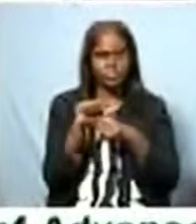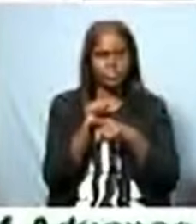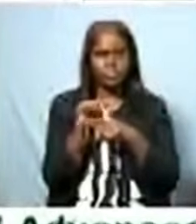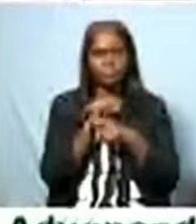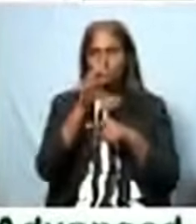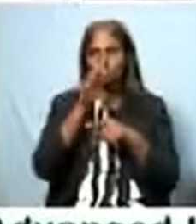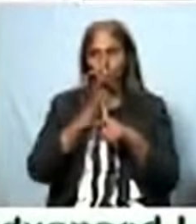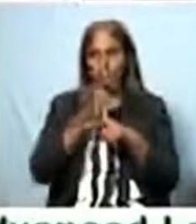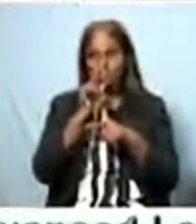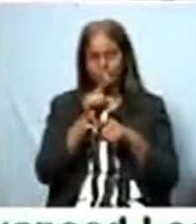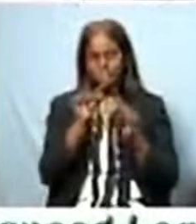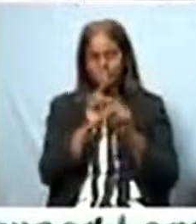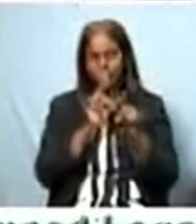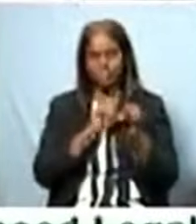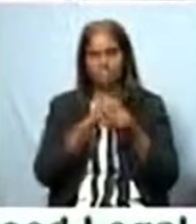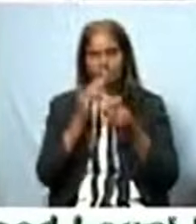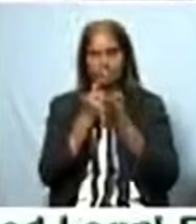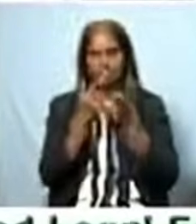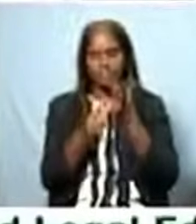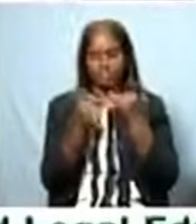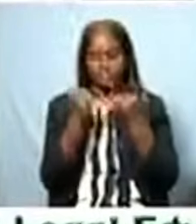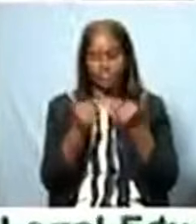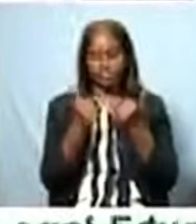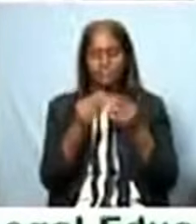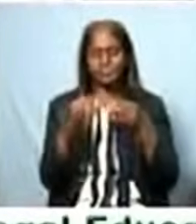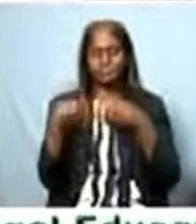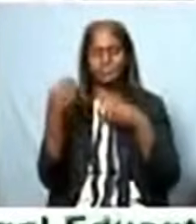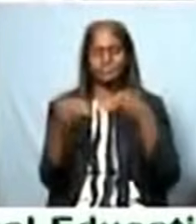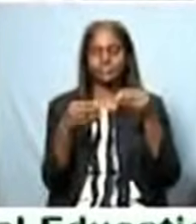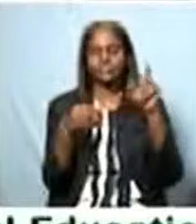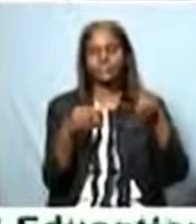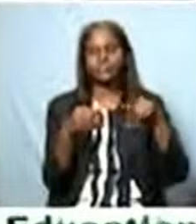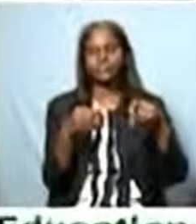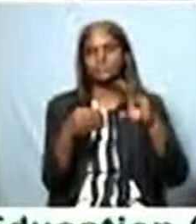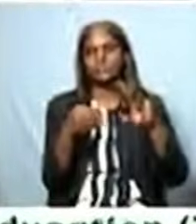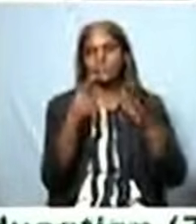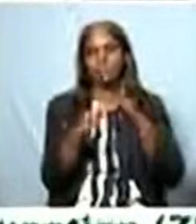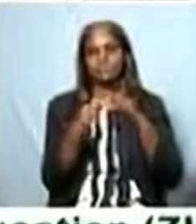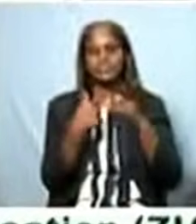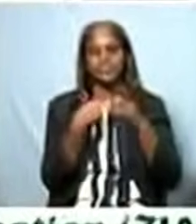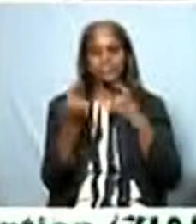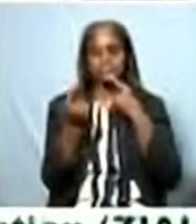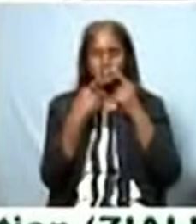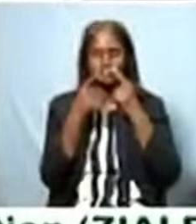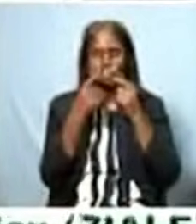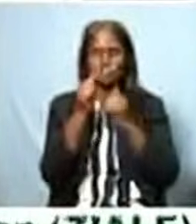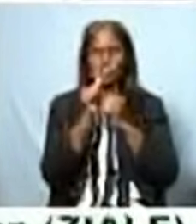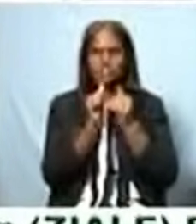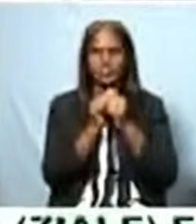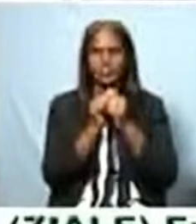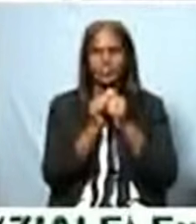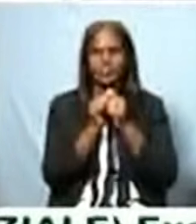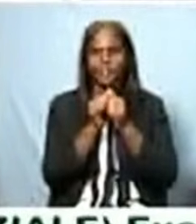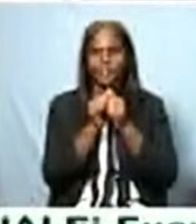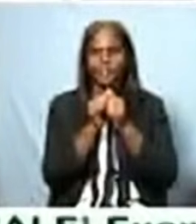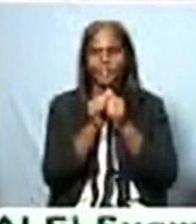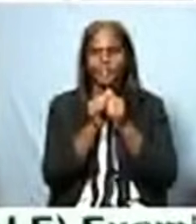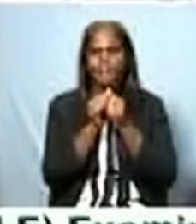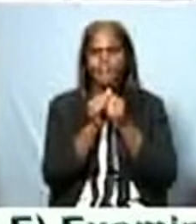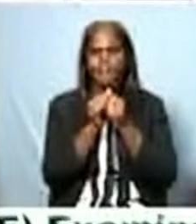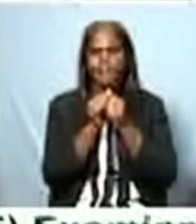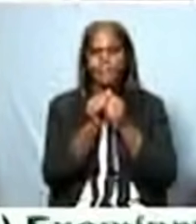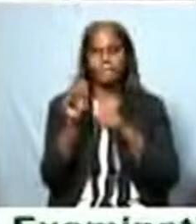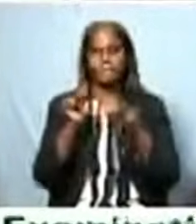brought in the motion, the element of supply and demand, Madam Speaker, what I'm trying to talk about is that